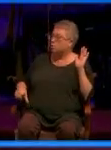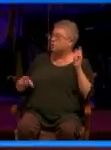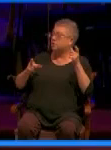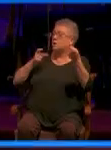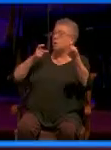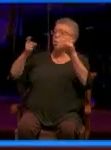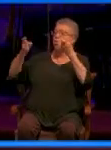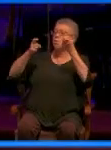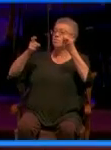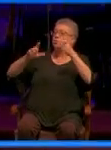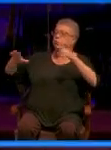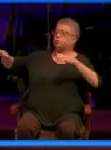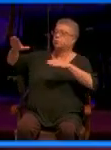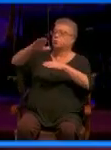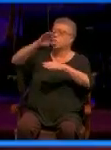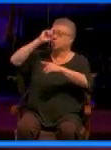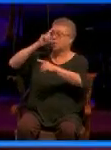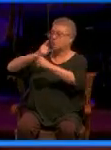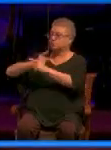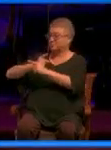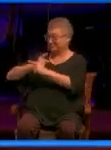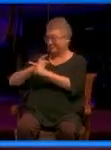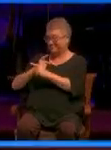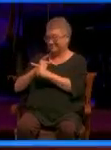brothers." Now remember,